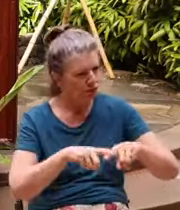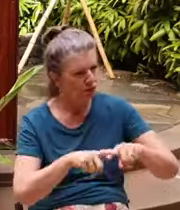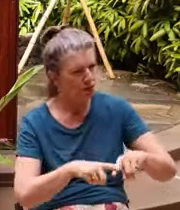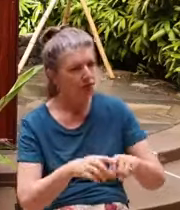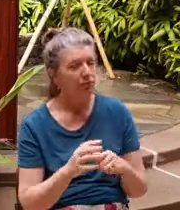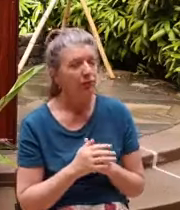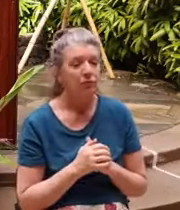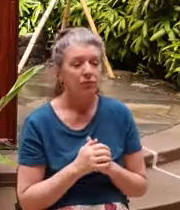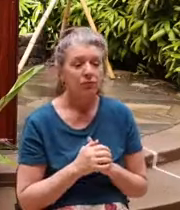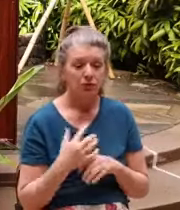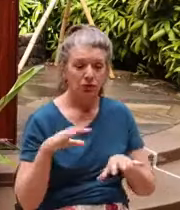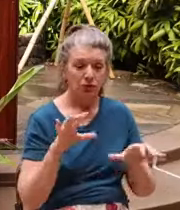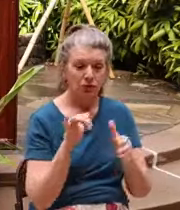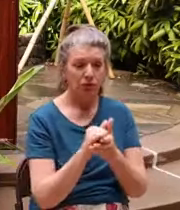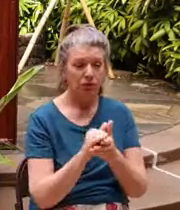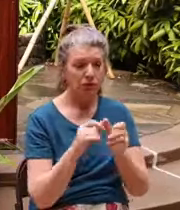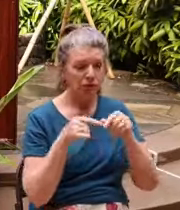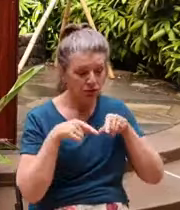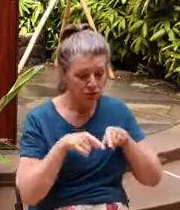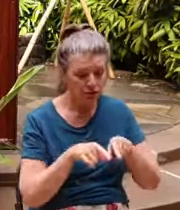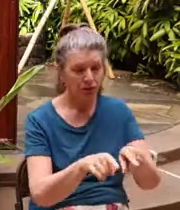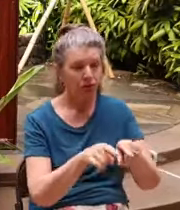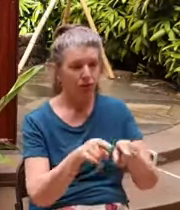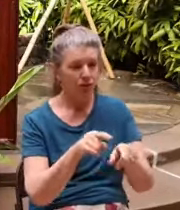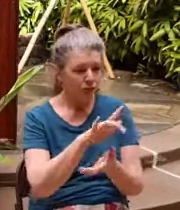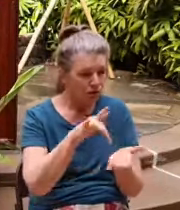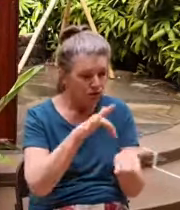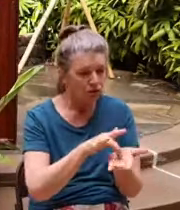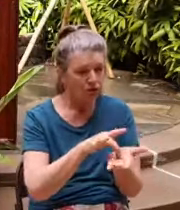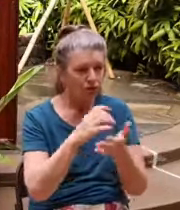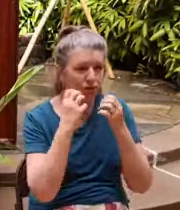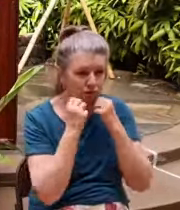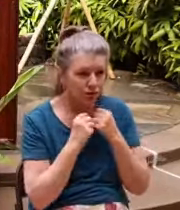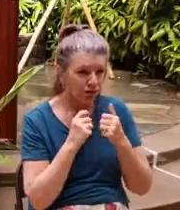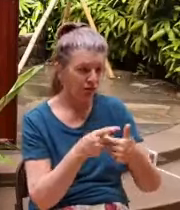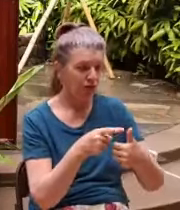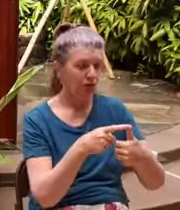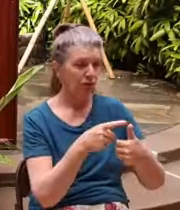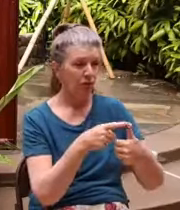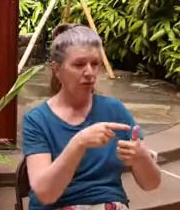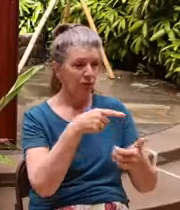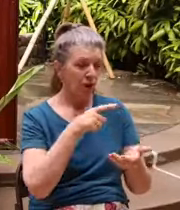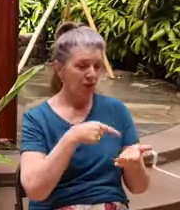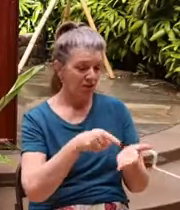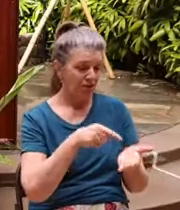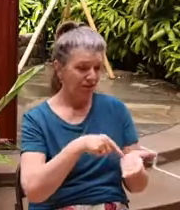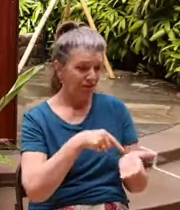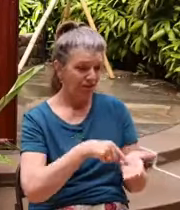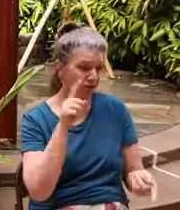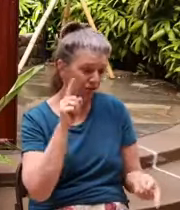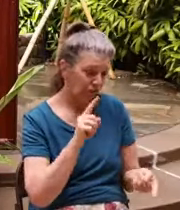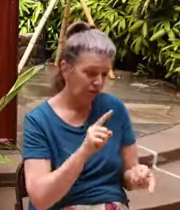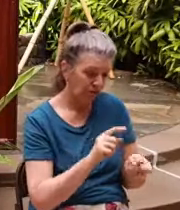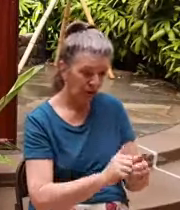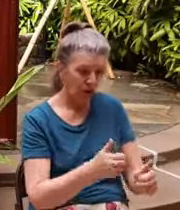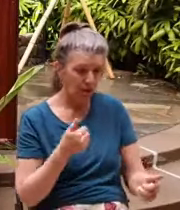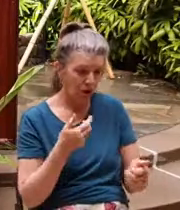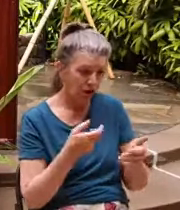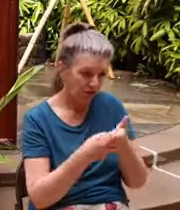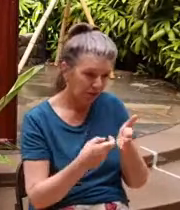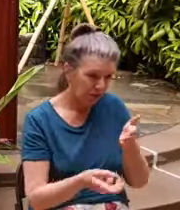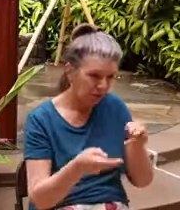in line with our core values by one, paying down our debts while avoiding additional debt service or tax